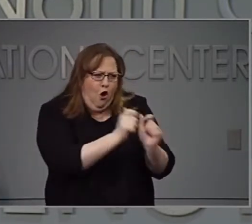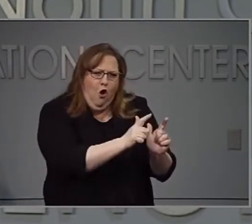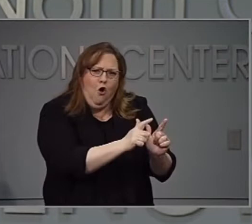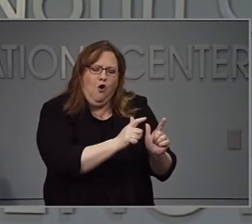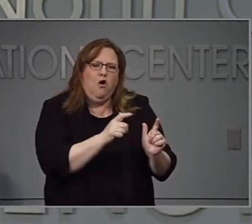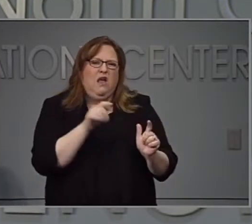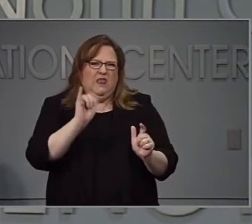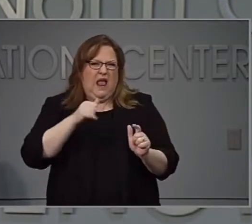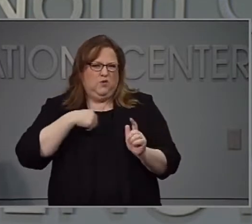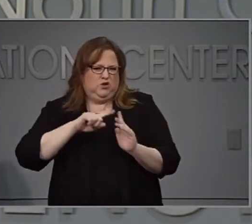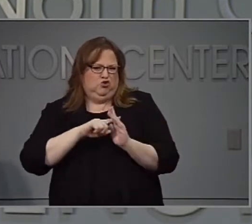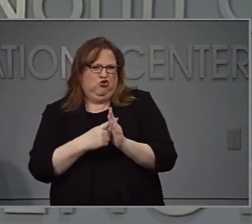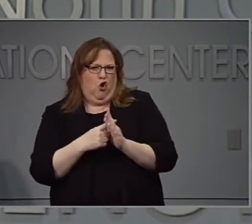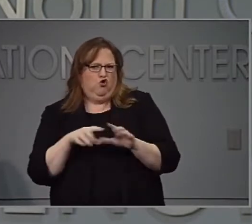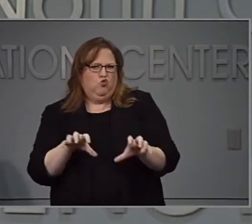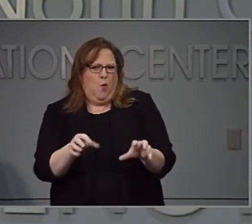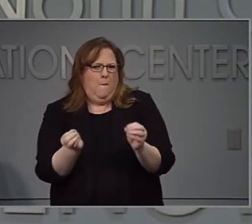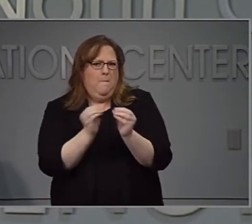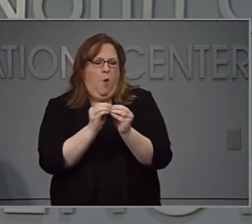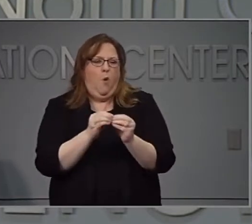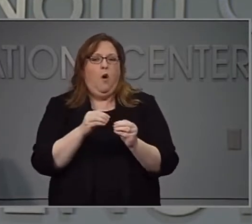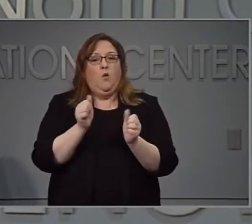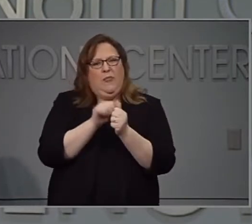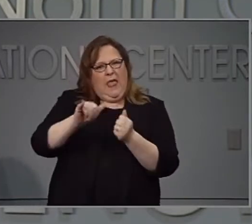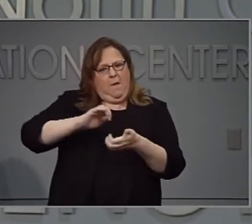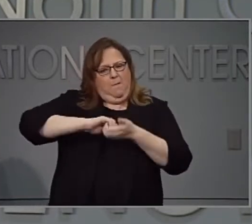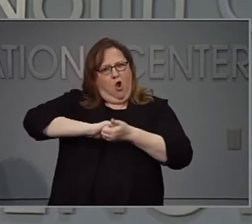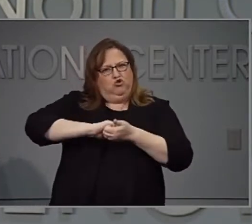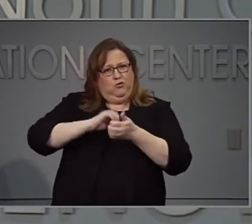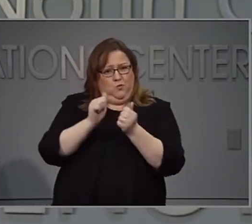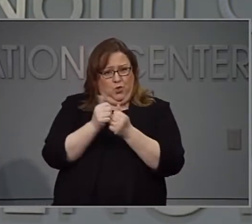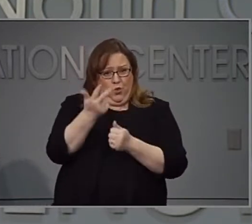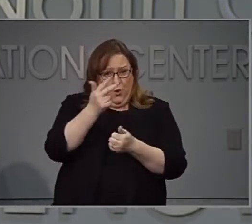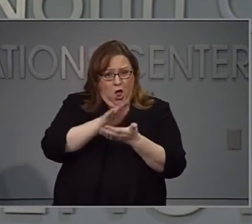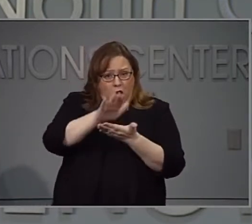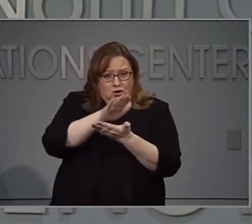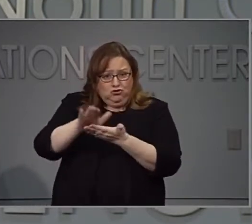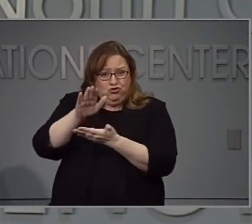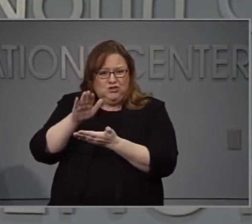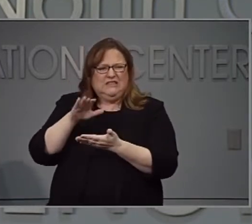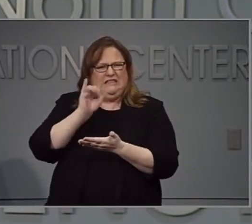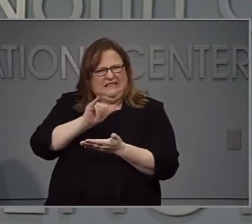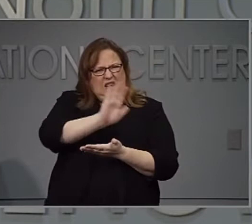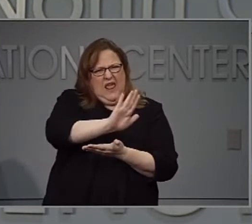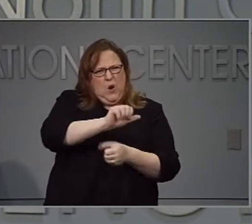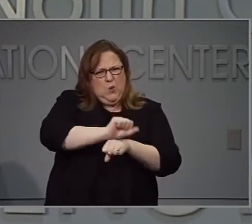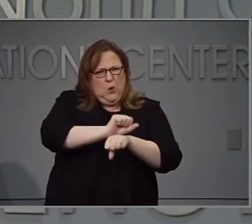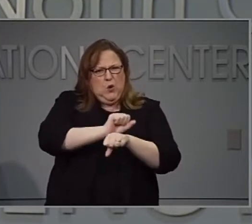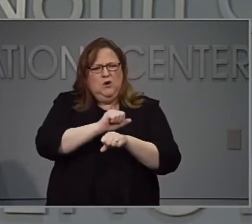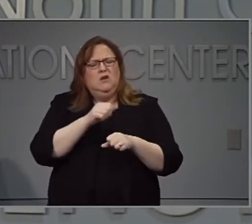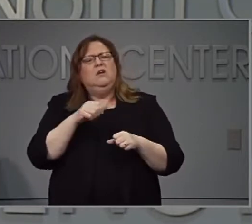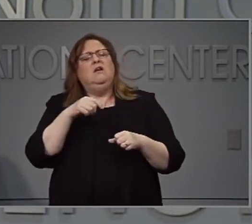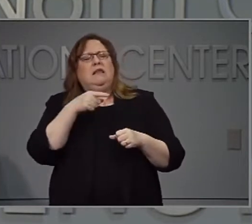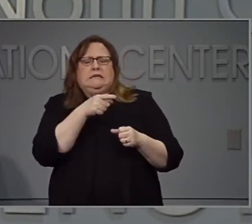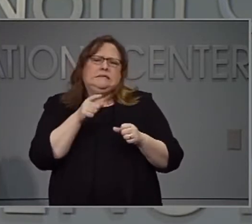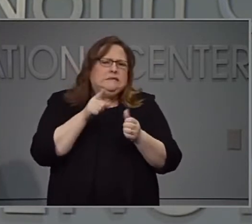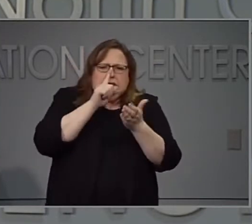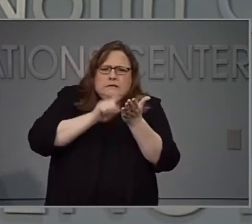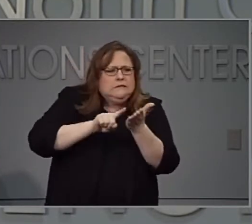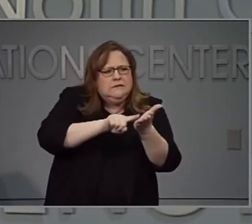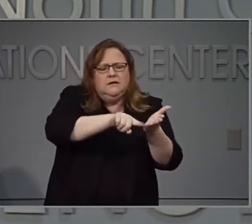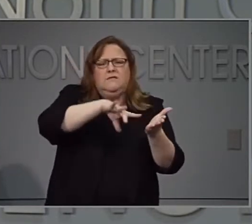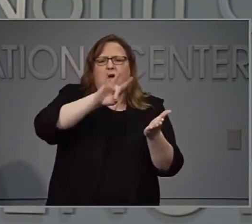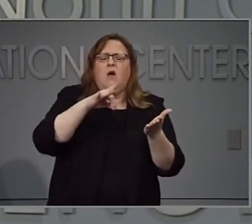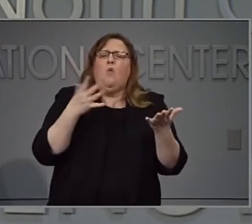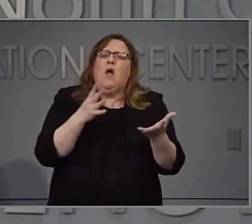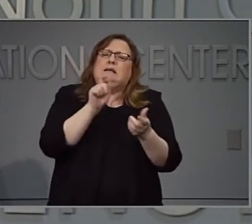that we've announced with the 3 universities today, to get a better scope of the kind of problem that we're facing here